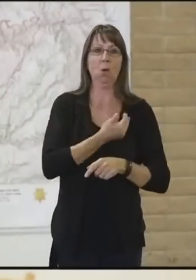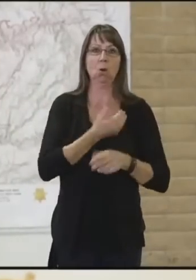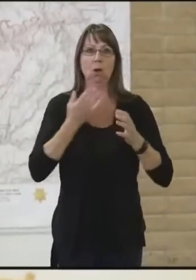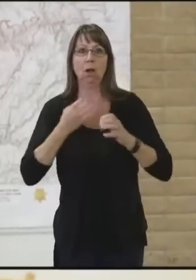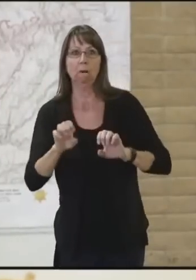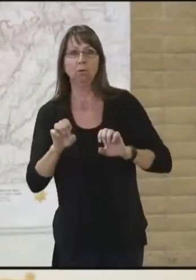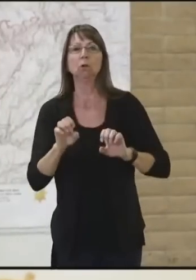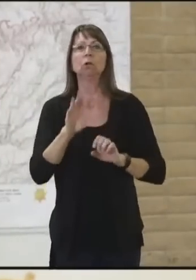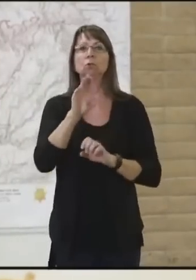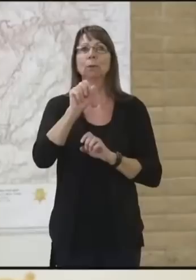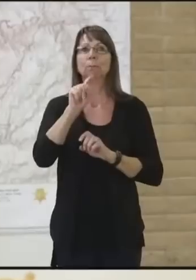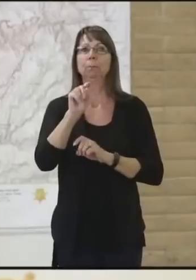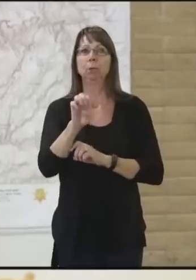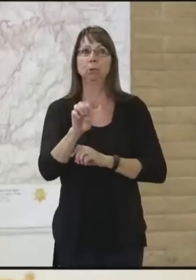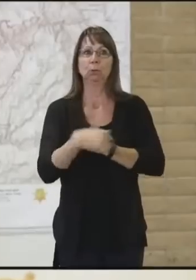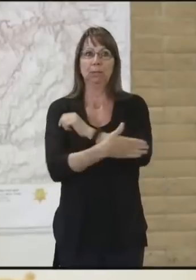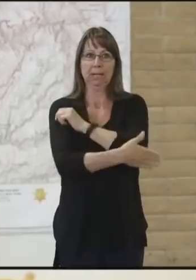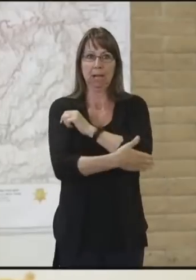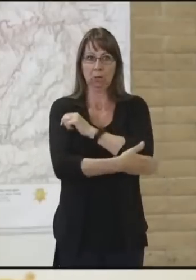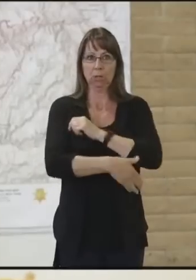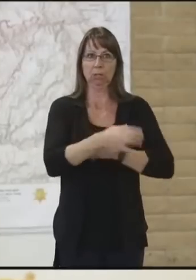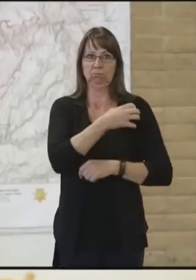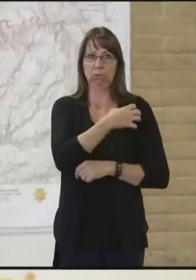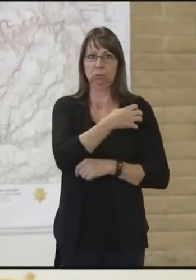regards to this fire in our community.